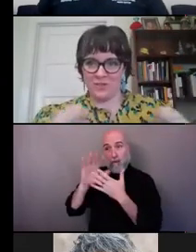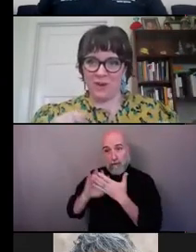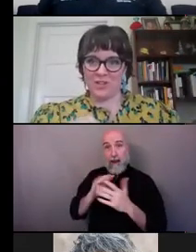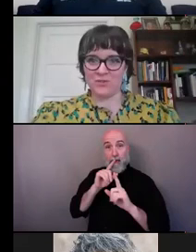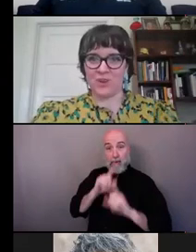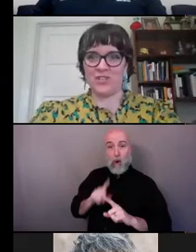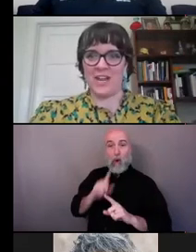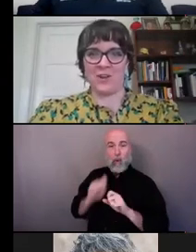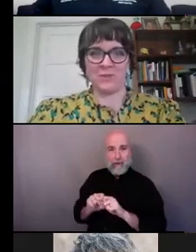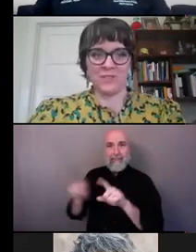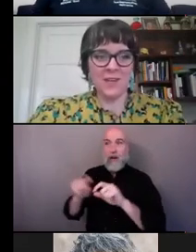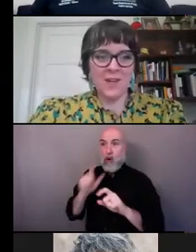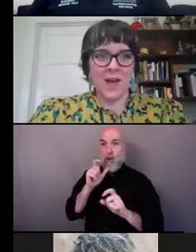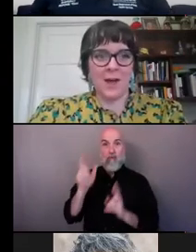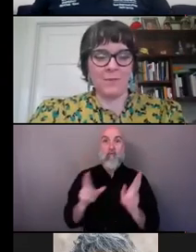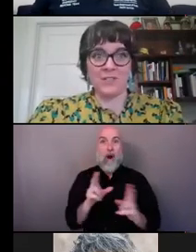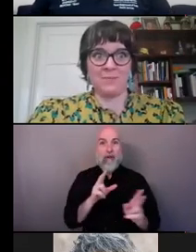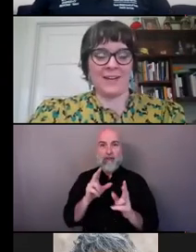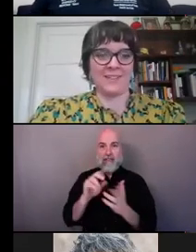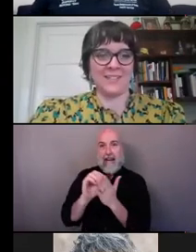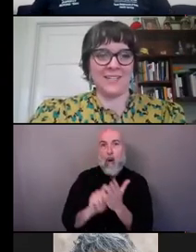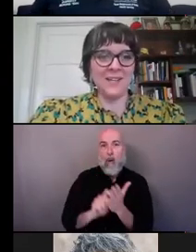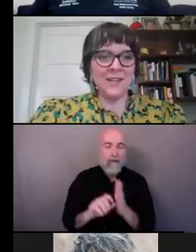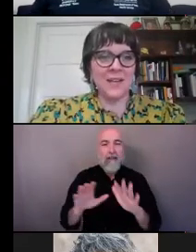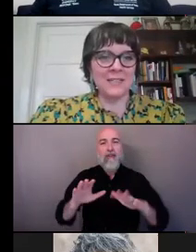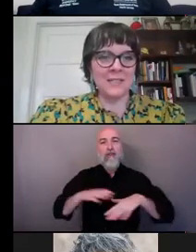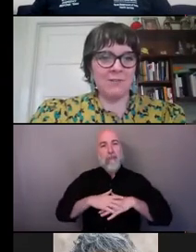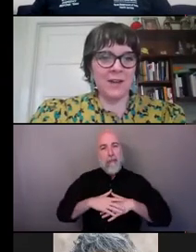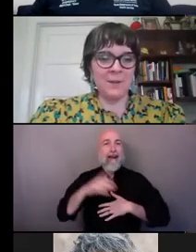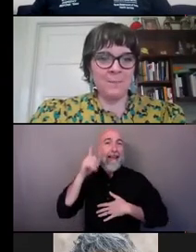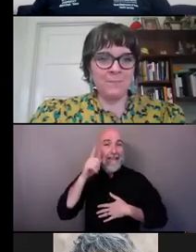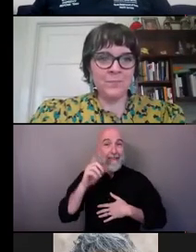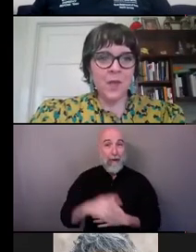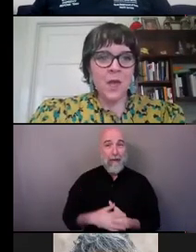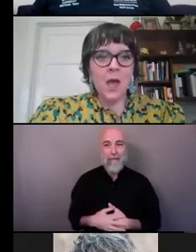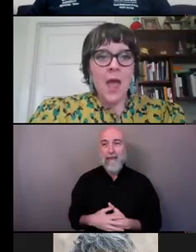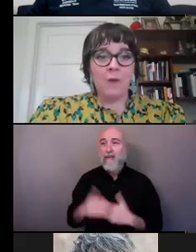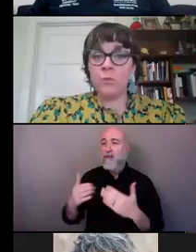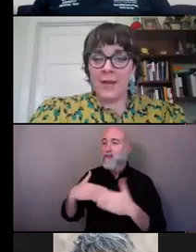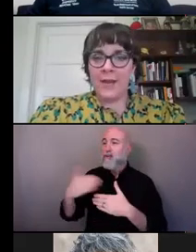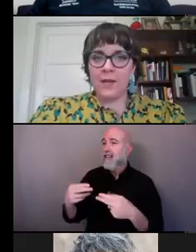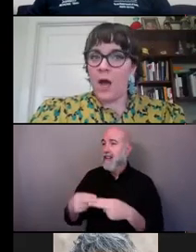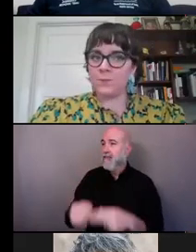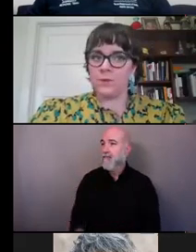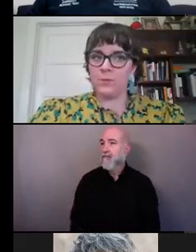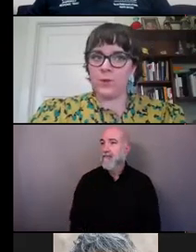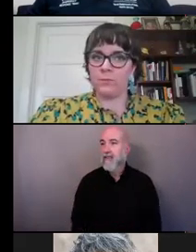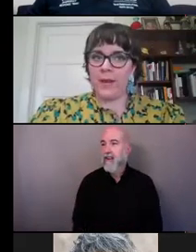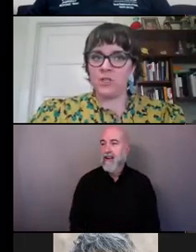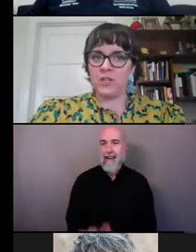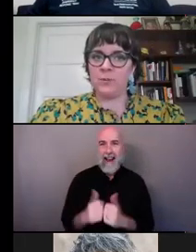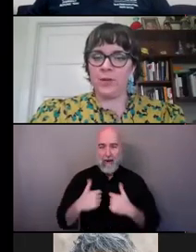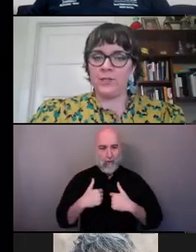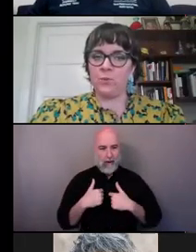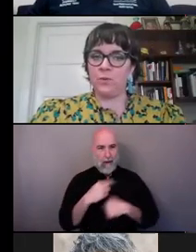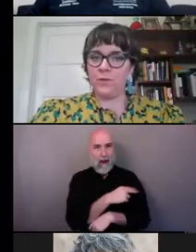so you don't need to rush to take notes. You can sit back and listen. Next slide, Randy. How do we, a hospital employer,